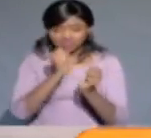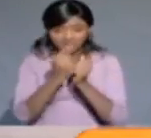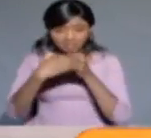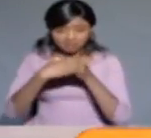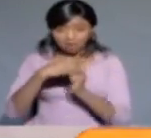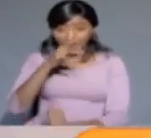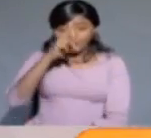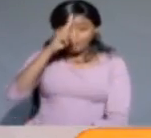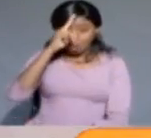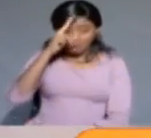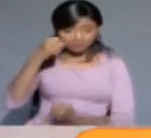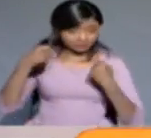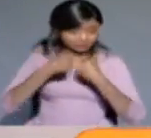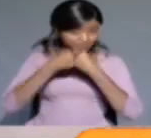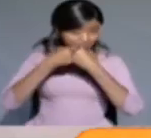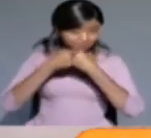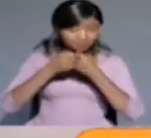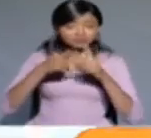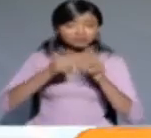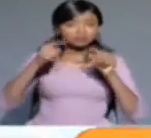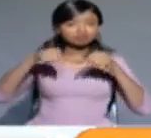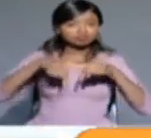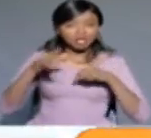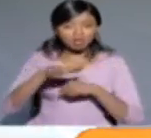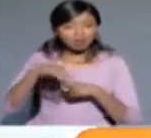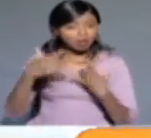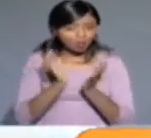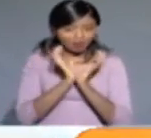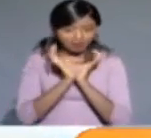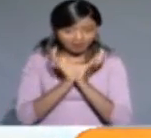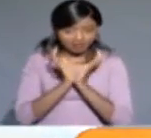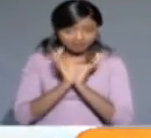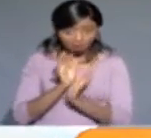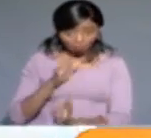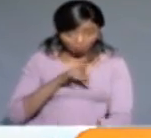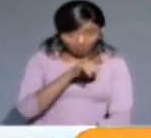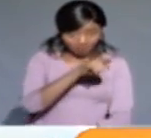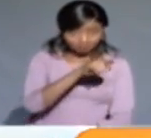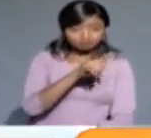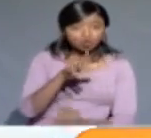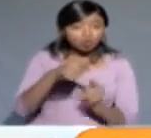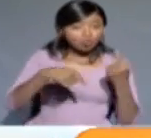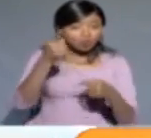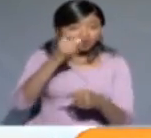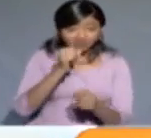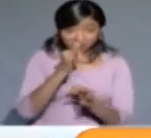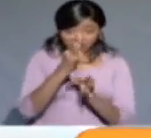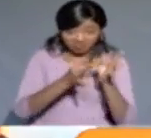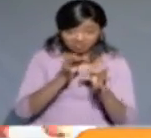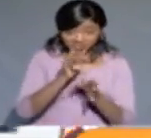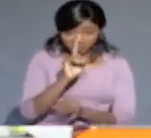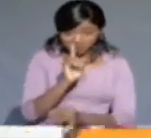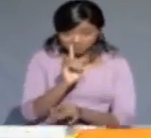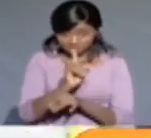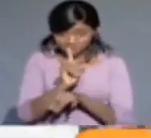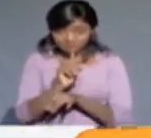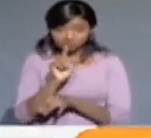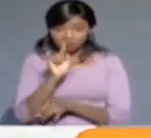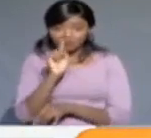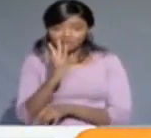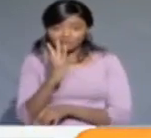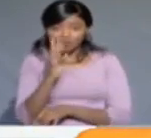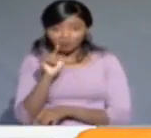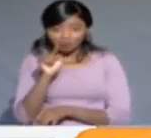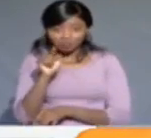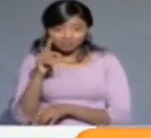Police Championships that started today at Kasarani. Chelimo won the race in 33 minutes 4.1 seconds ahead